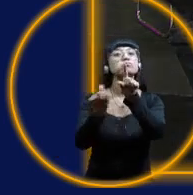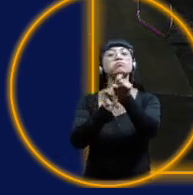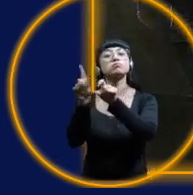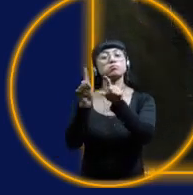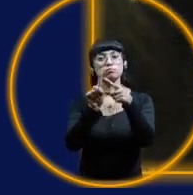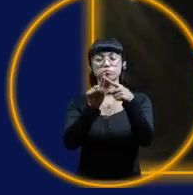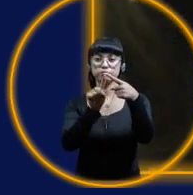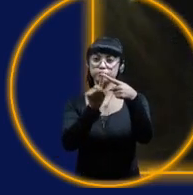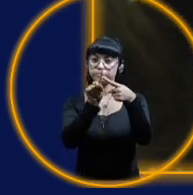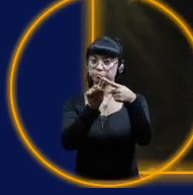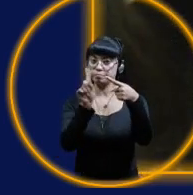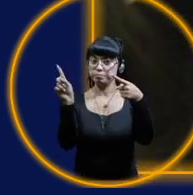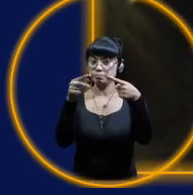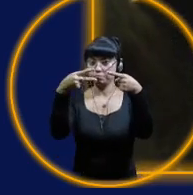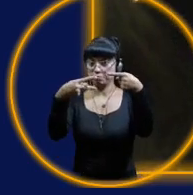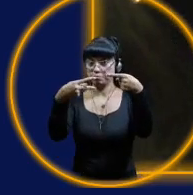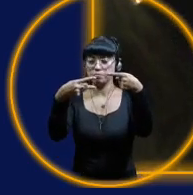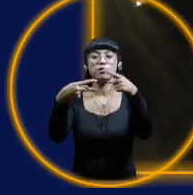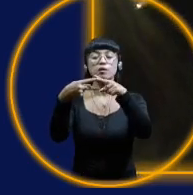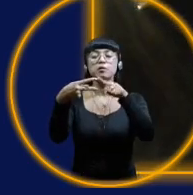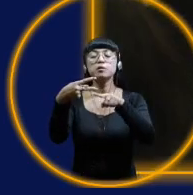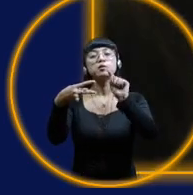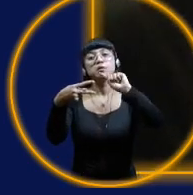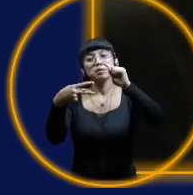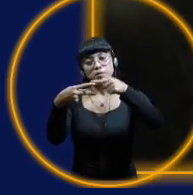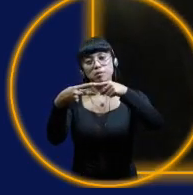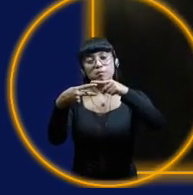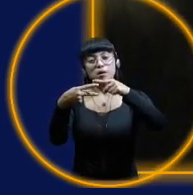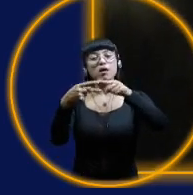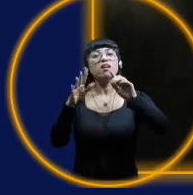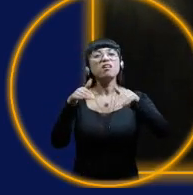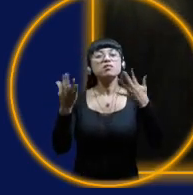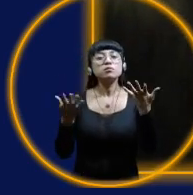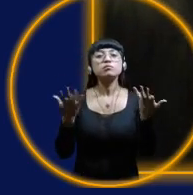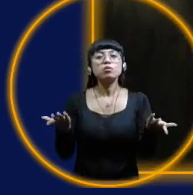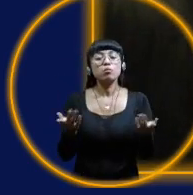first way is, as a boy who wants to start like